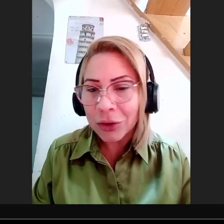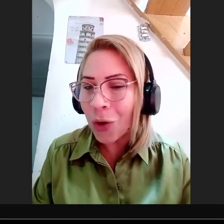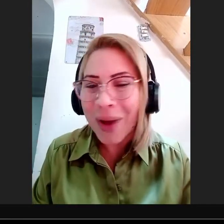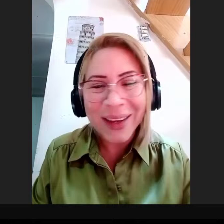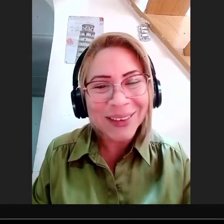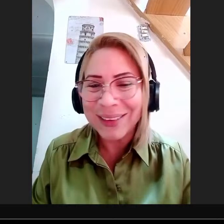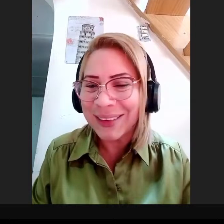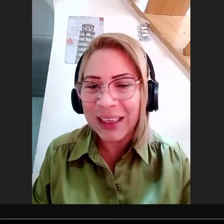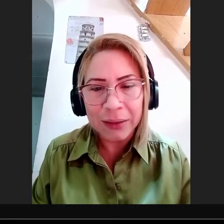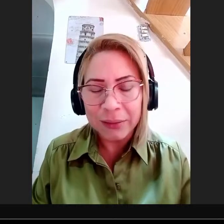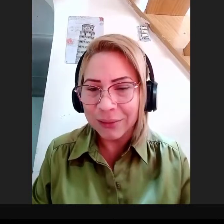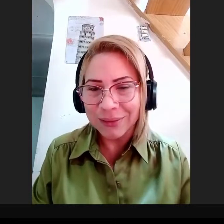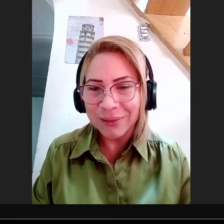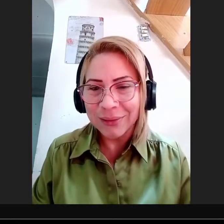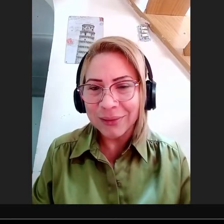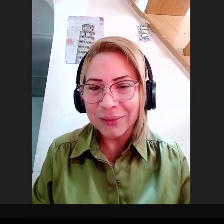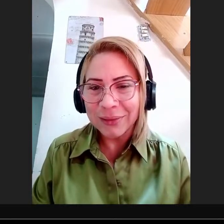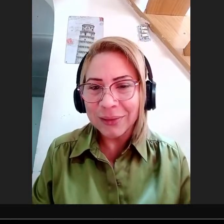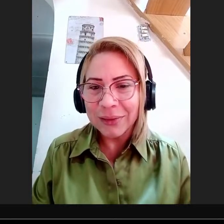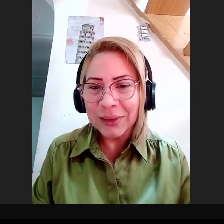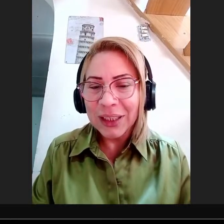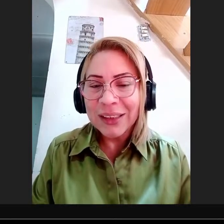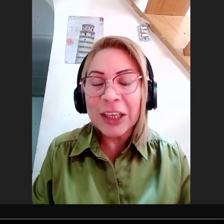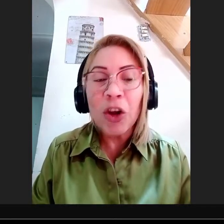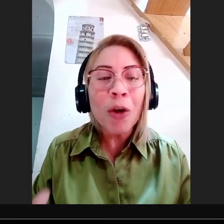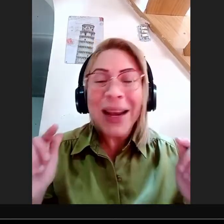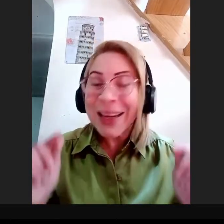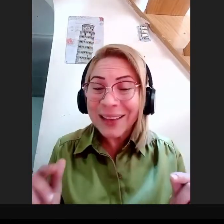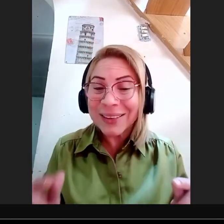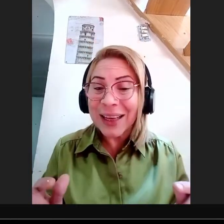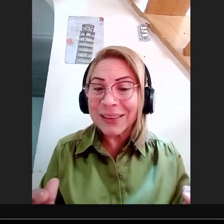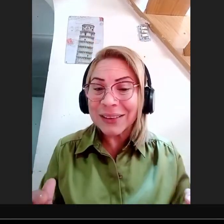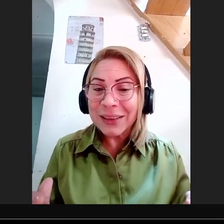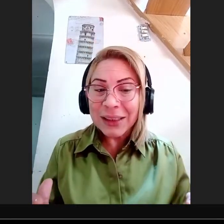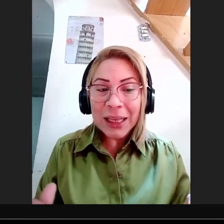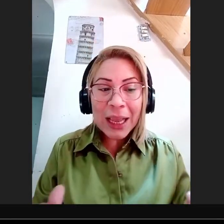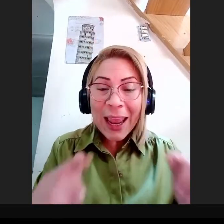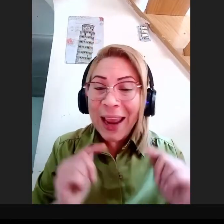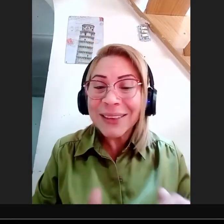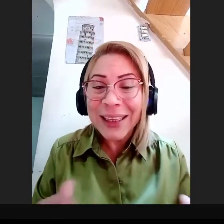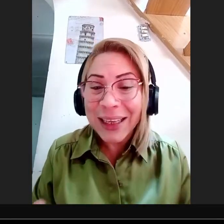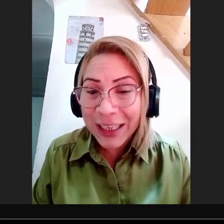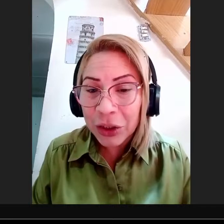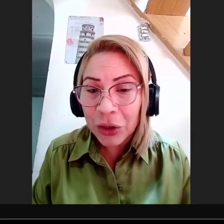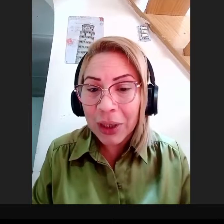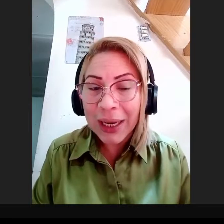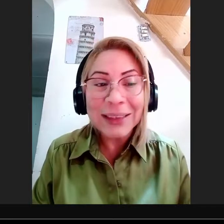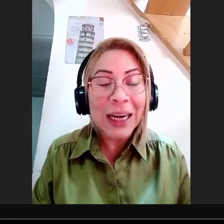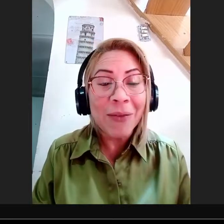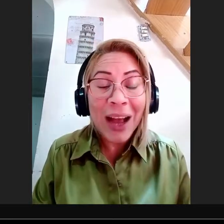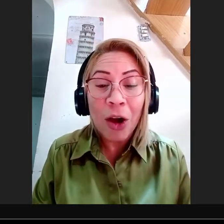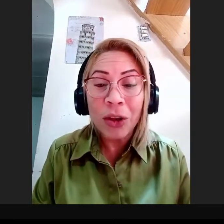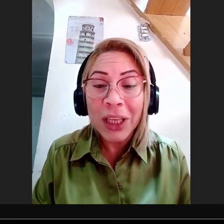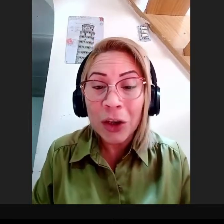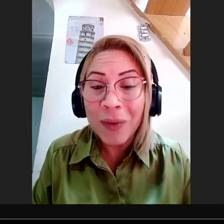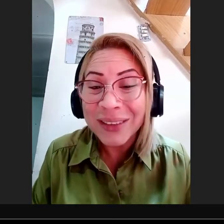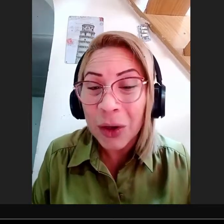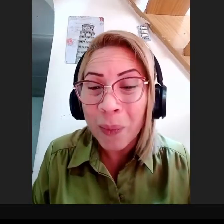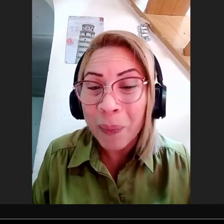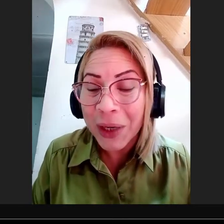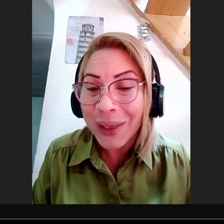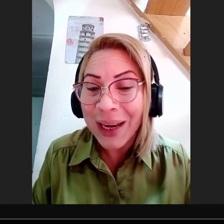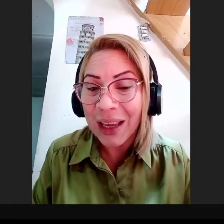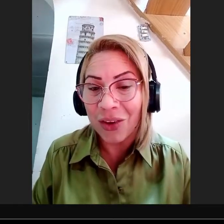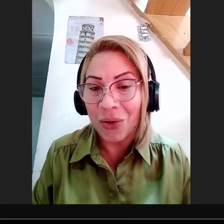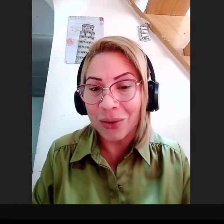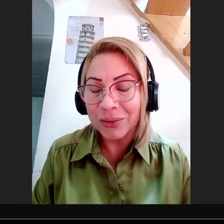so normalized that there will come a time where where a worthy job will no longer exist. If we